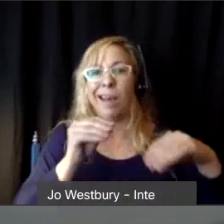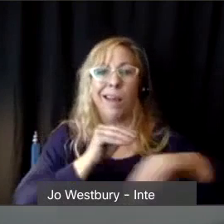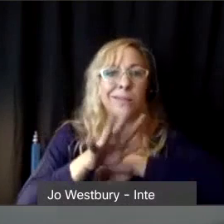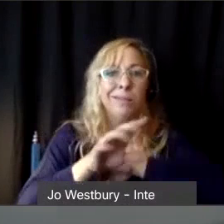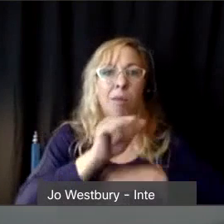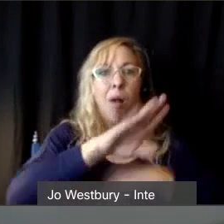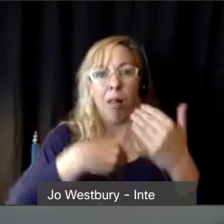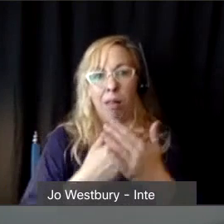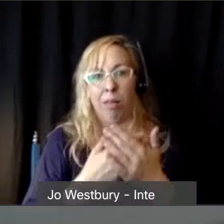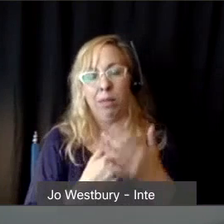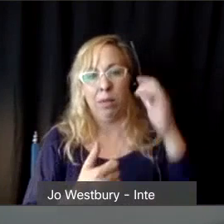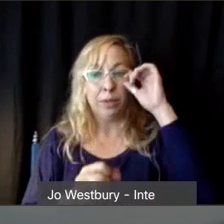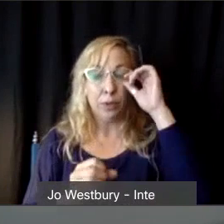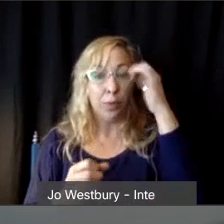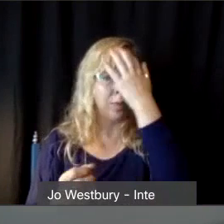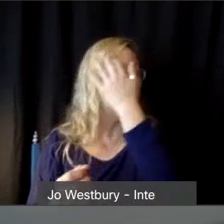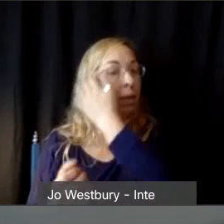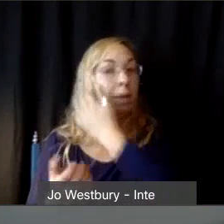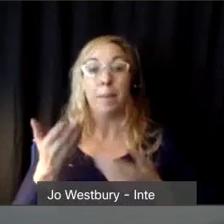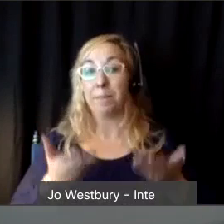we can go back and revisit sort of the